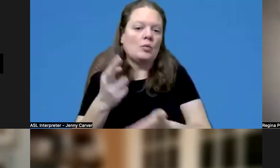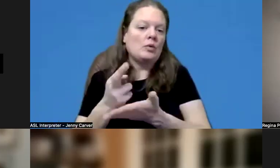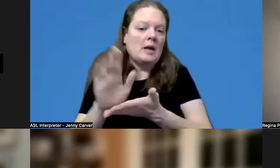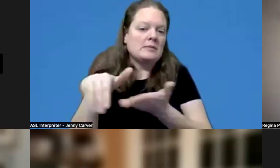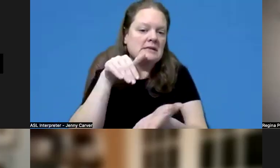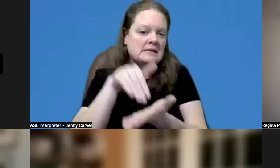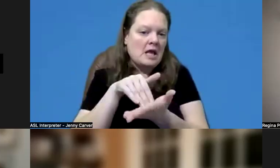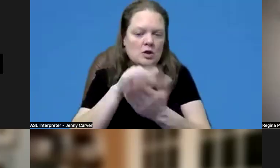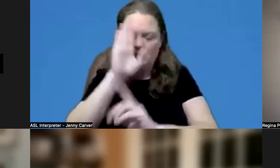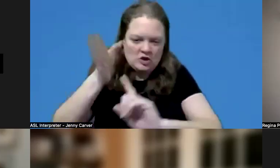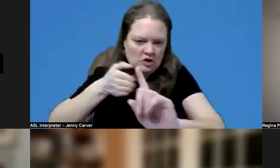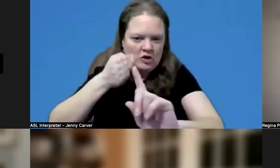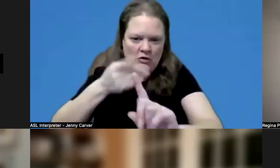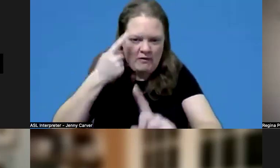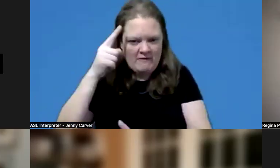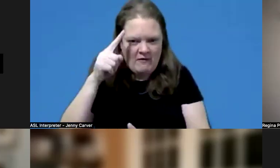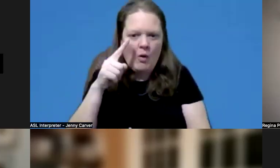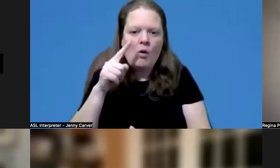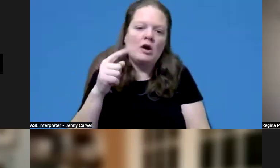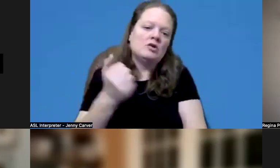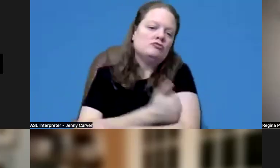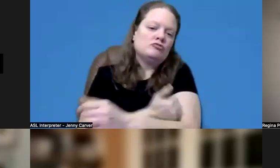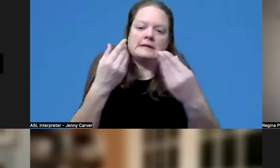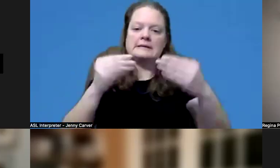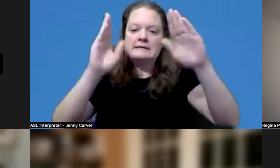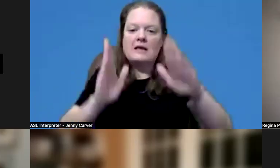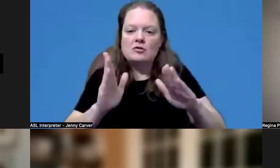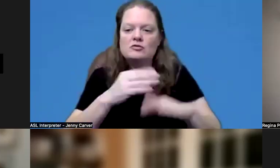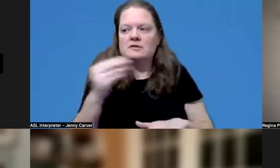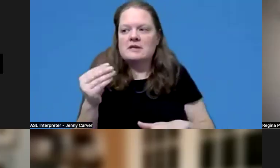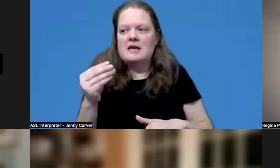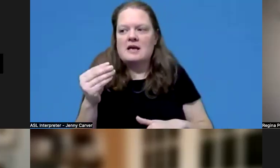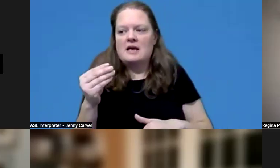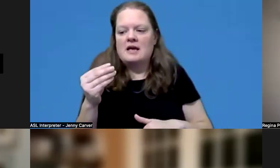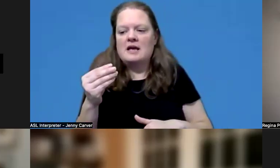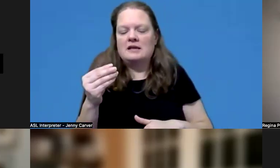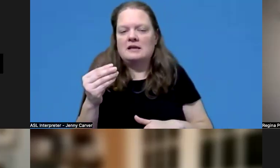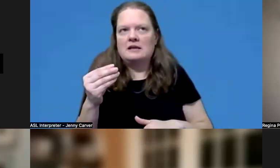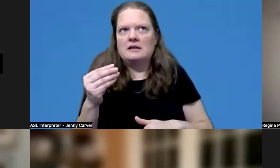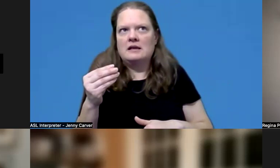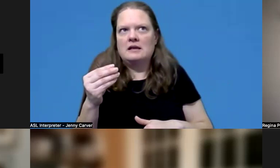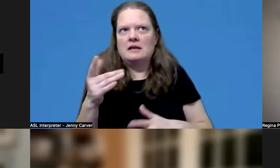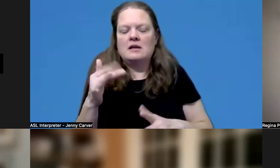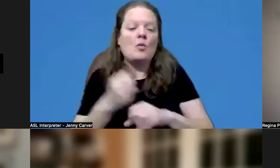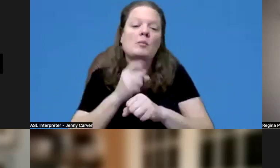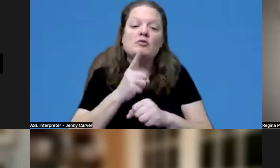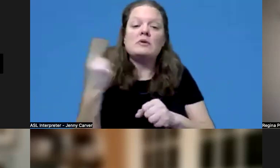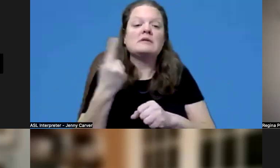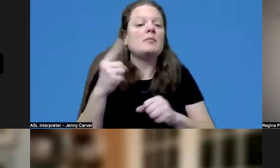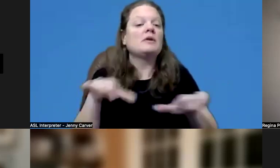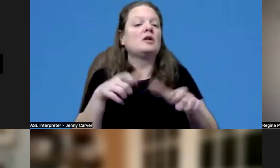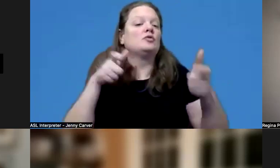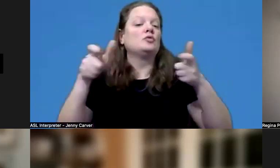could be a target for drug sellers, and they want to make sure that there's something done to